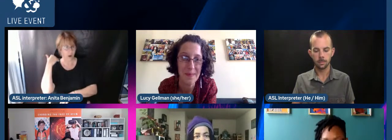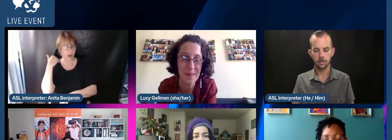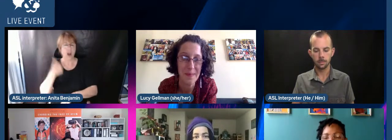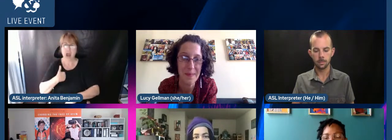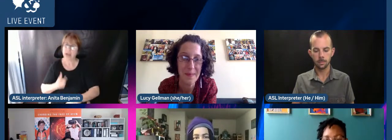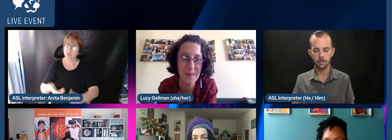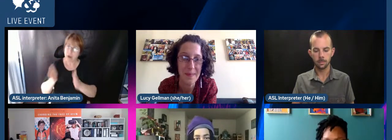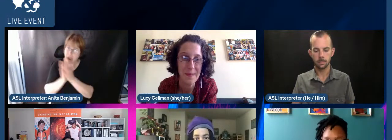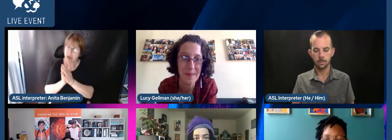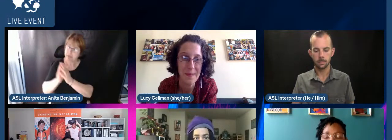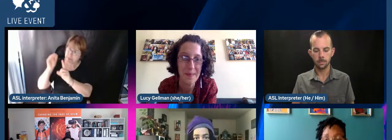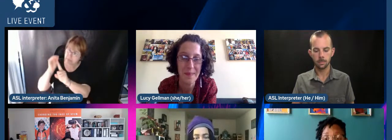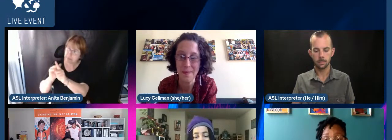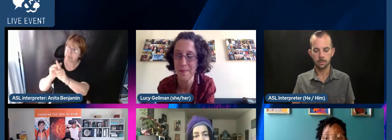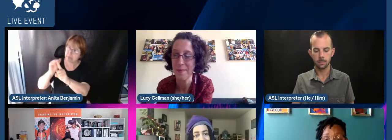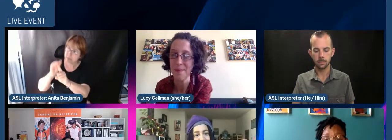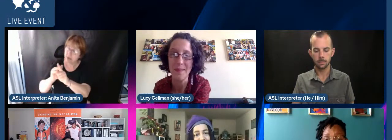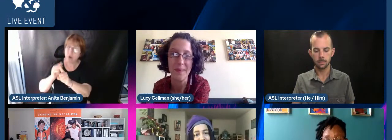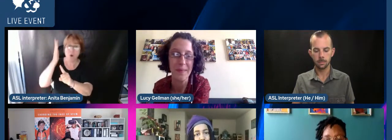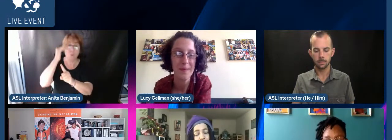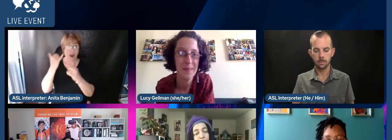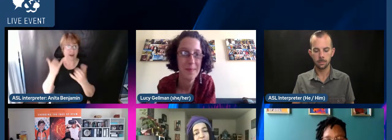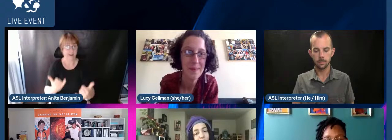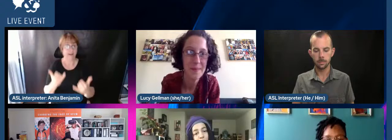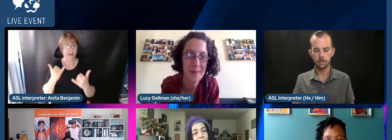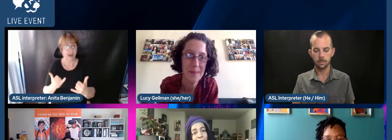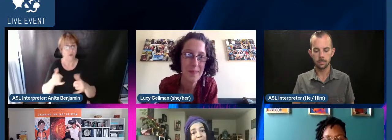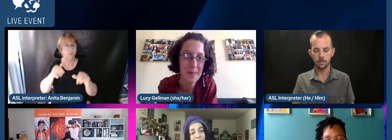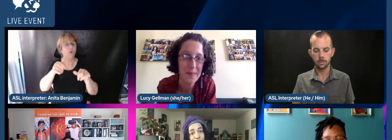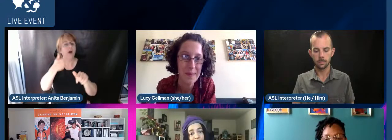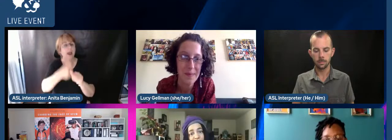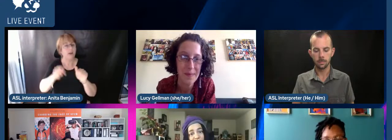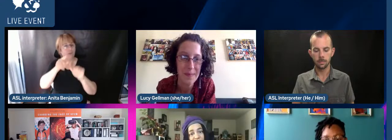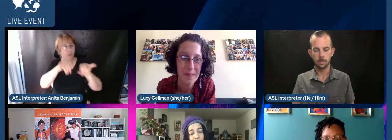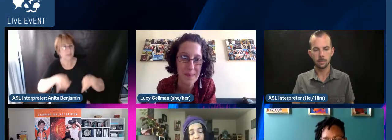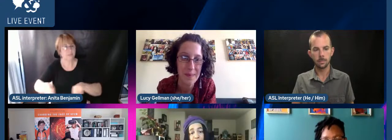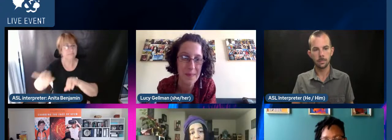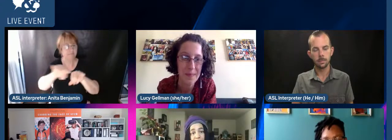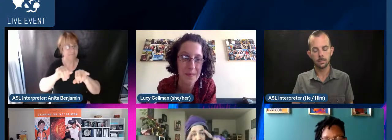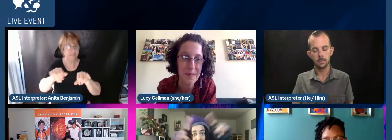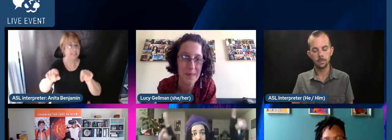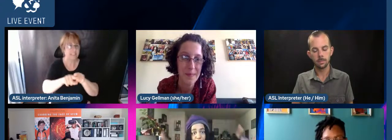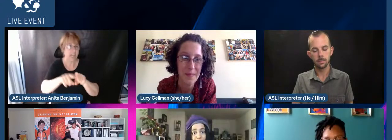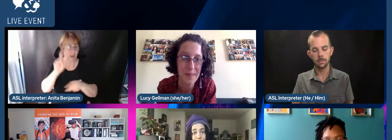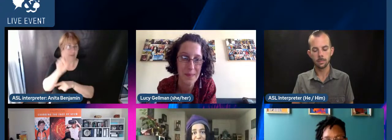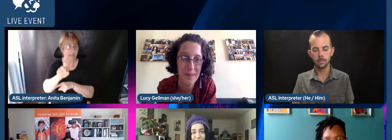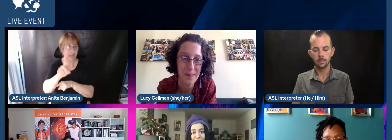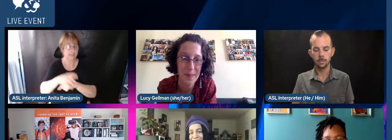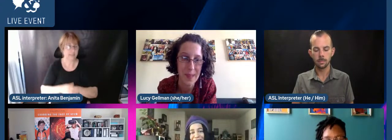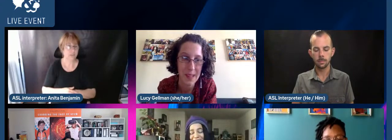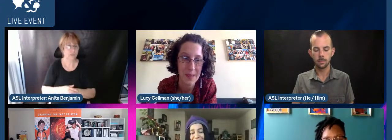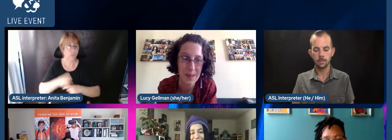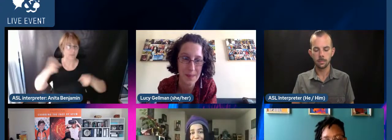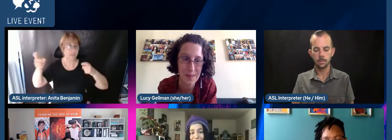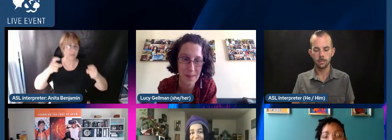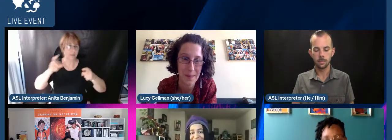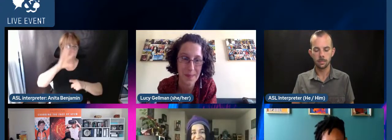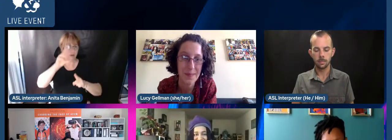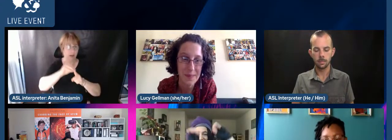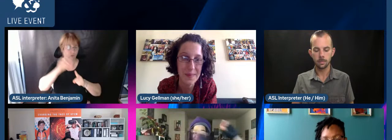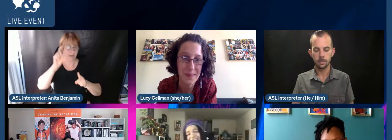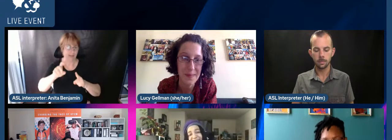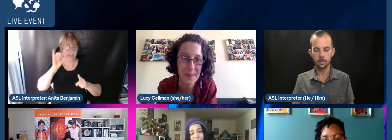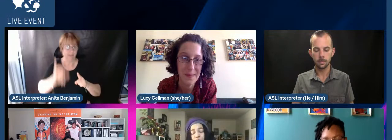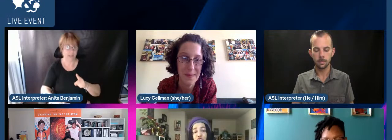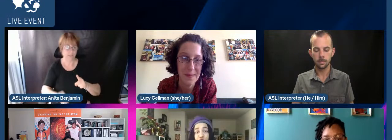because everyone had the same need. But now that we're going back to a space where dominant culture was like, oh, I just needed this for a